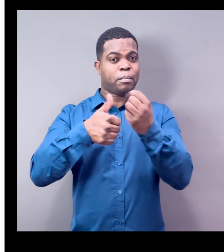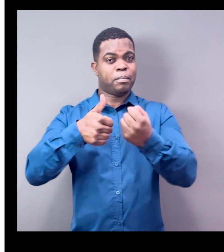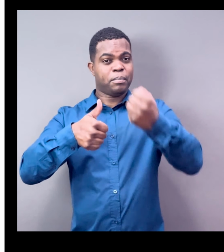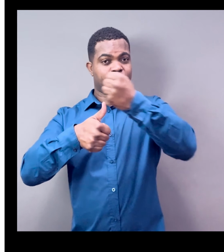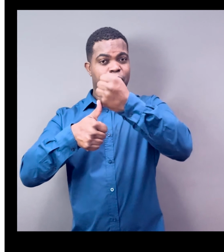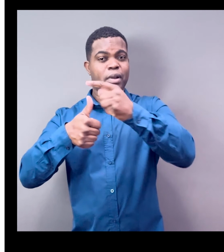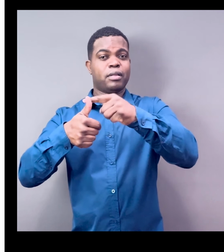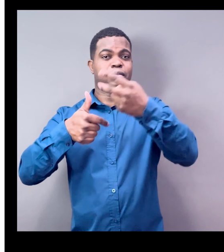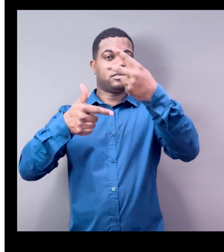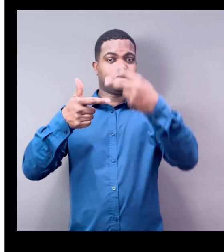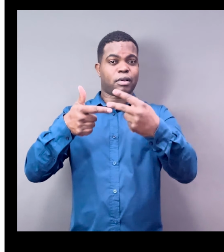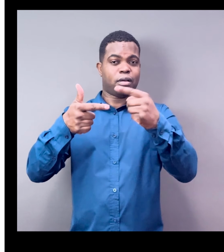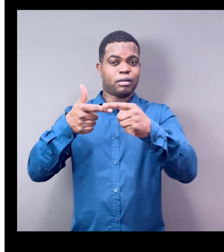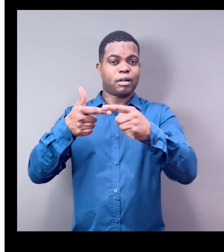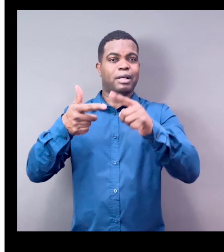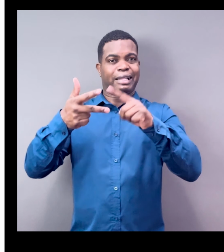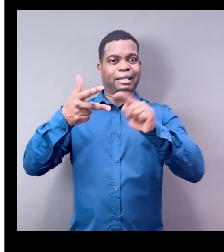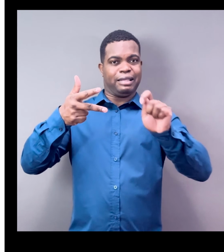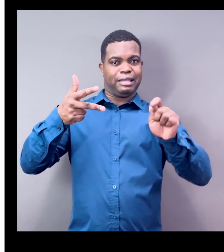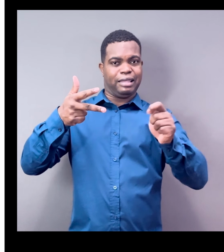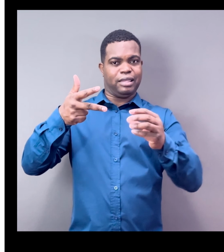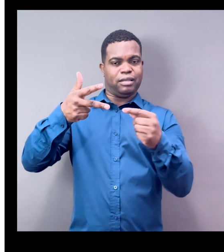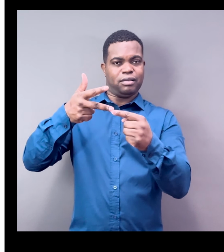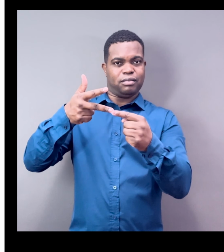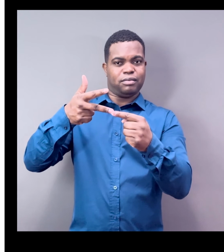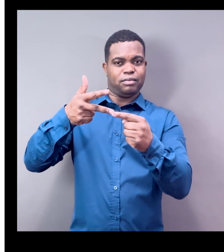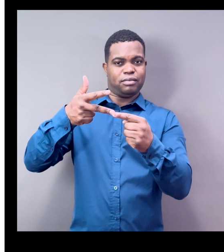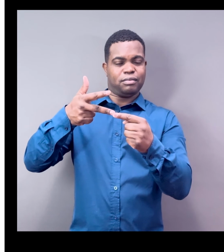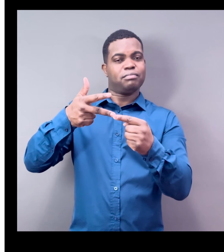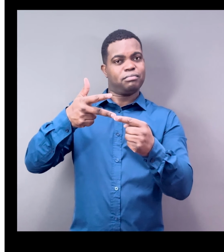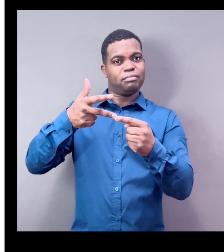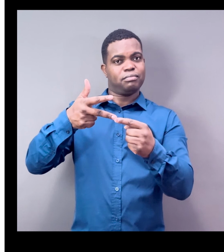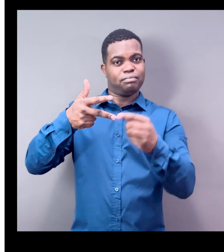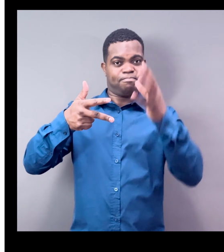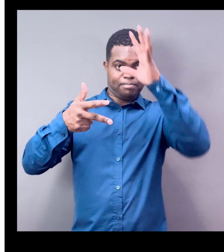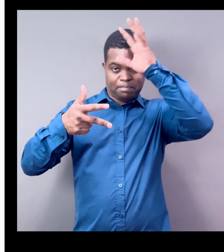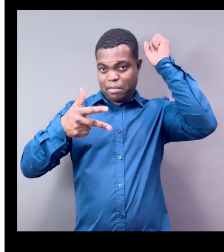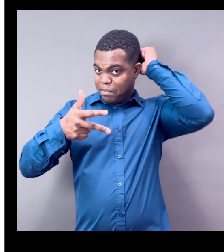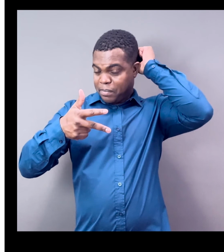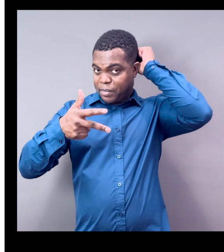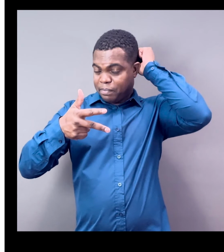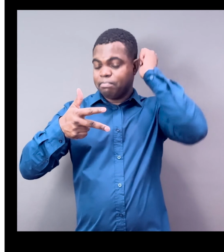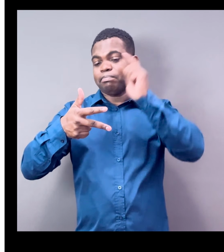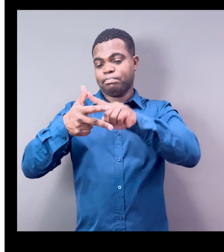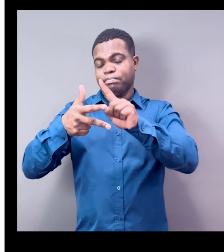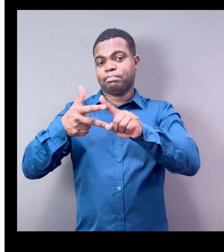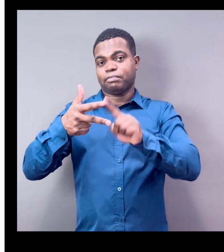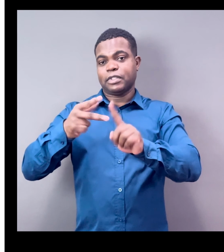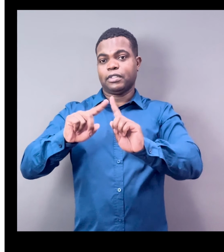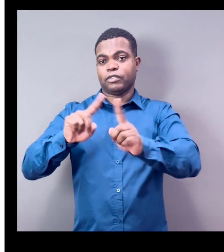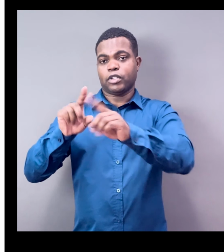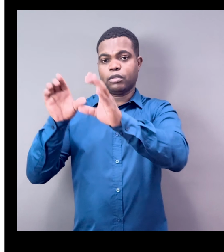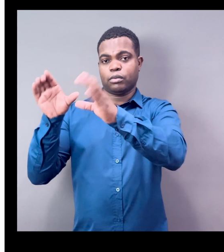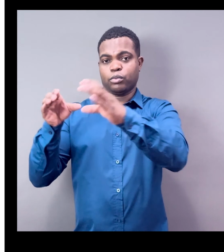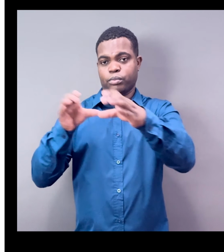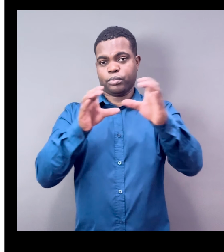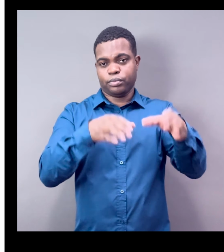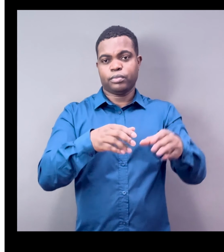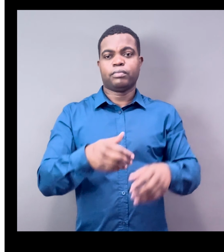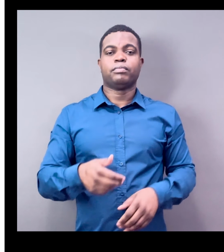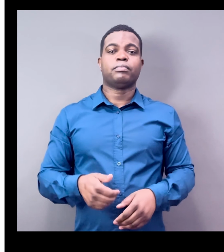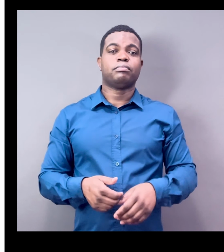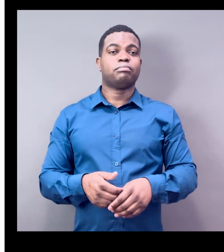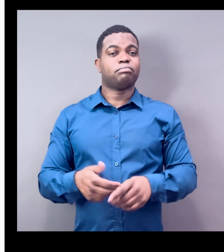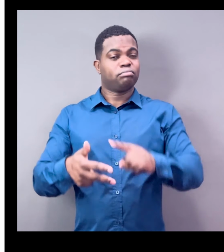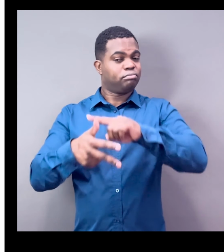We have the primary stakeholders, we have the secondary stakeholders, and the key stakeholders. These stakeholders